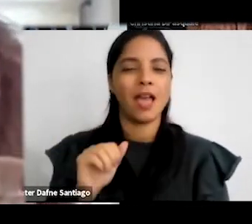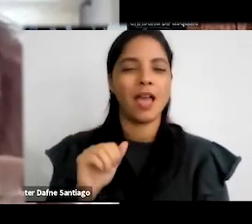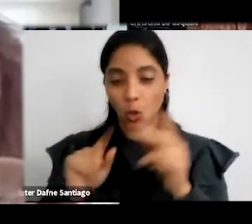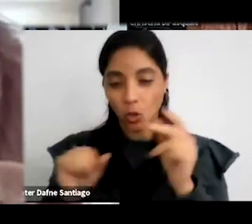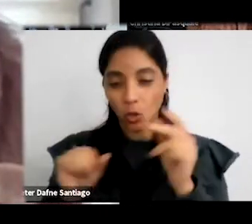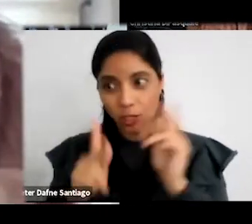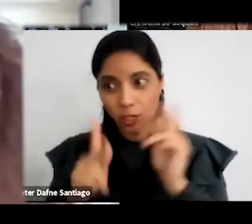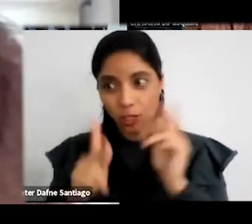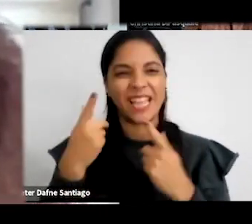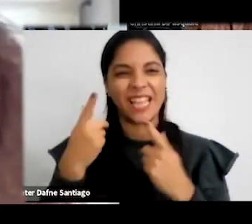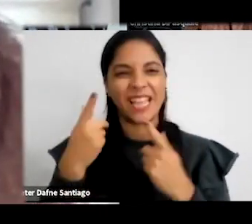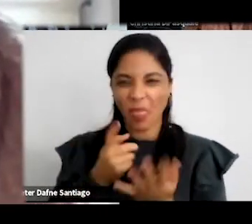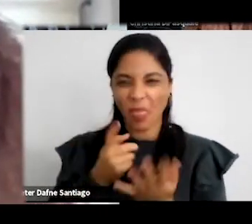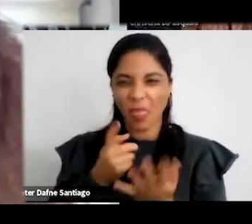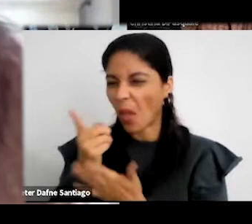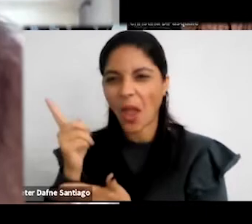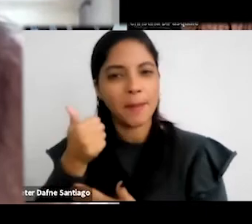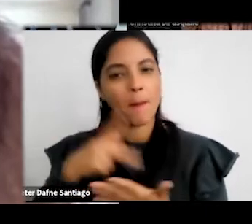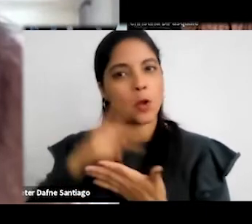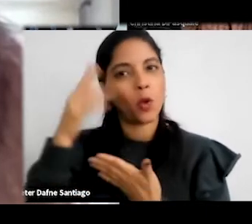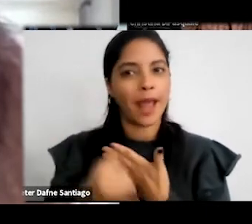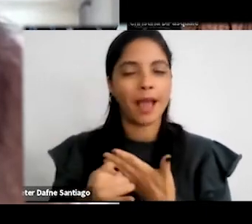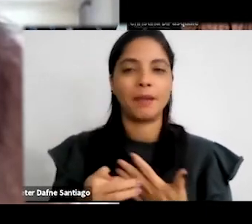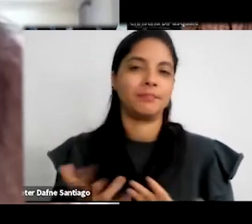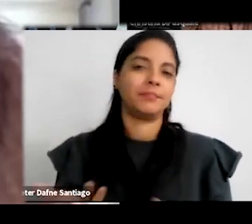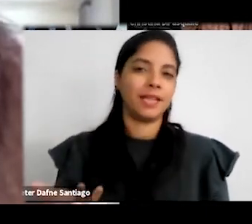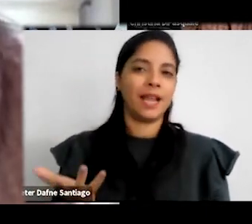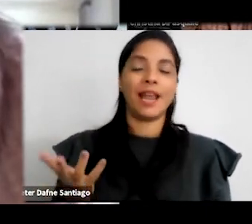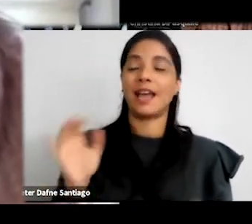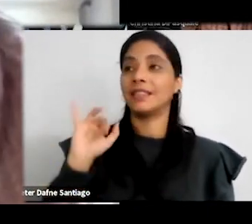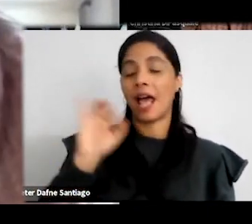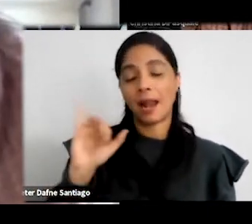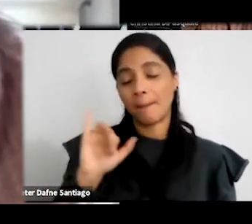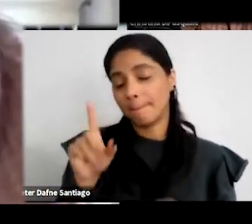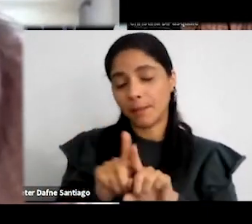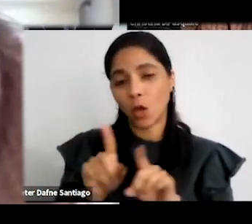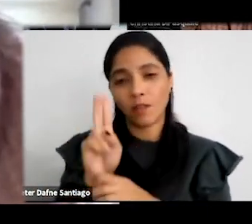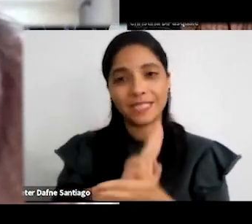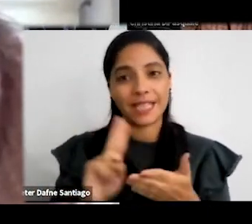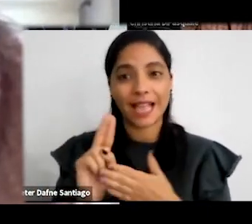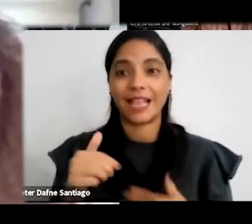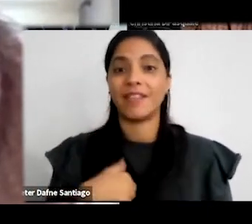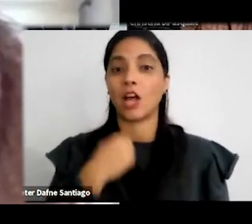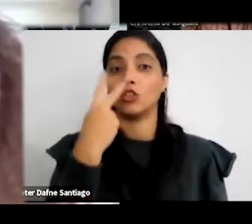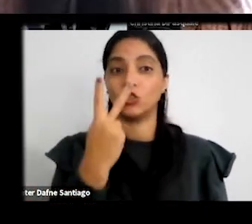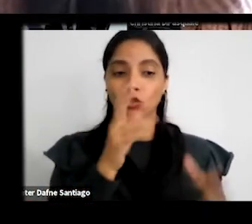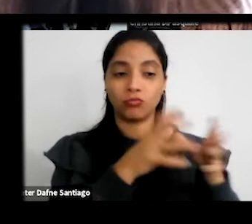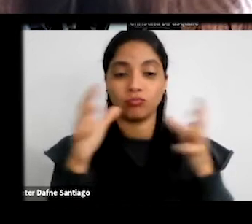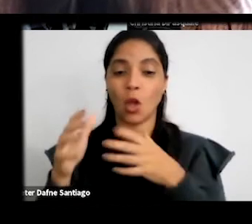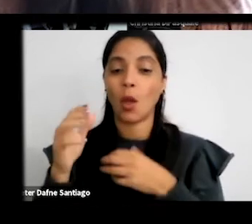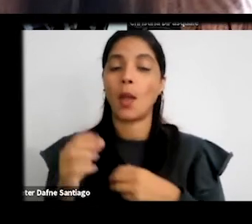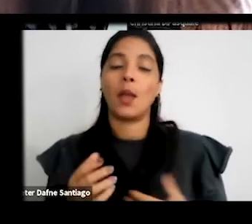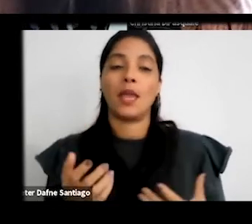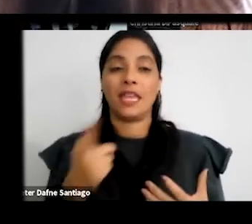WNET papers in University of Maryland, that those 2 multinational corporations were also corporate sponsors of